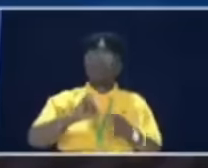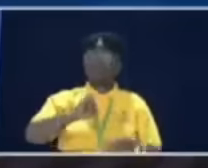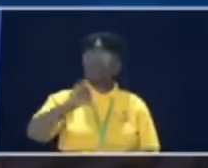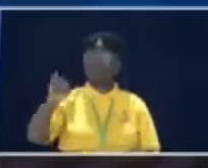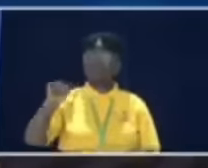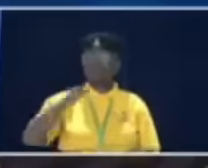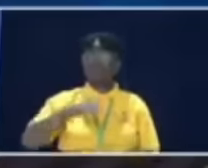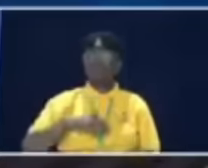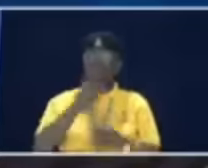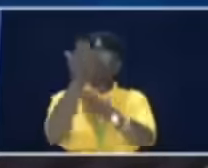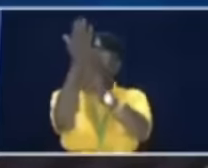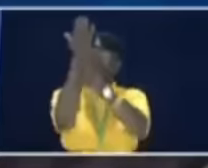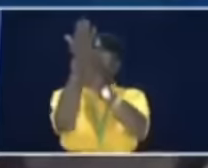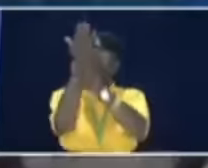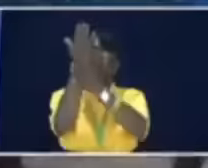my hands